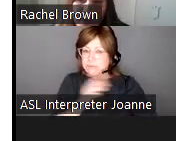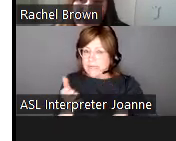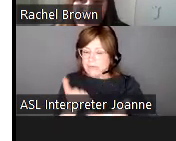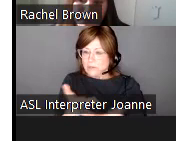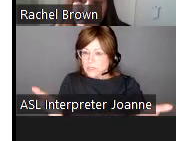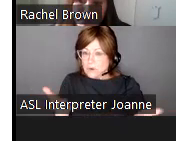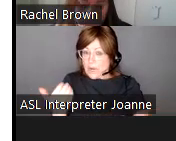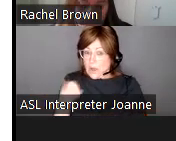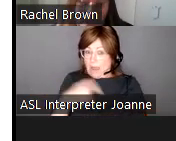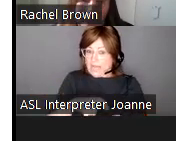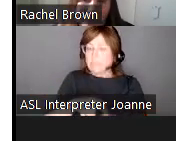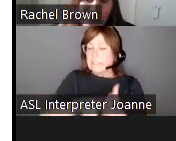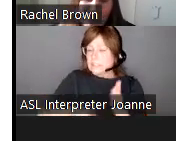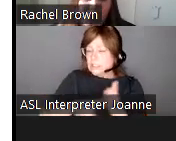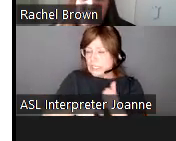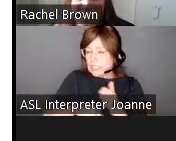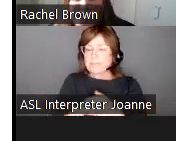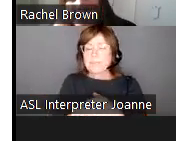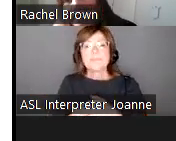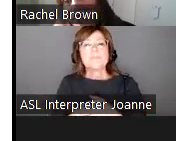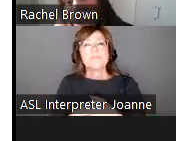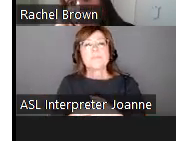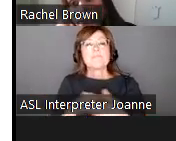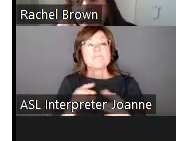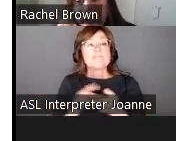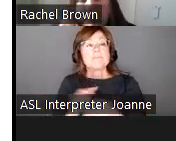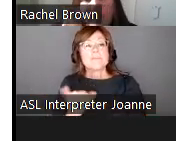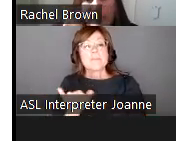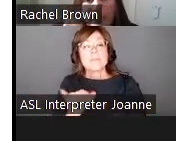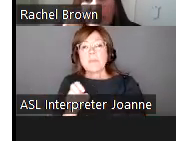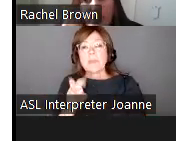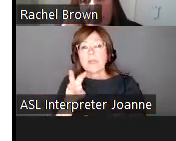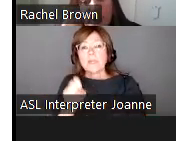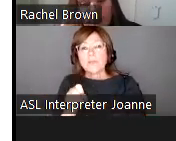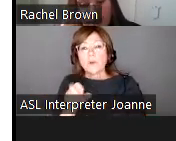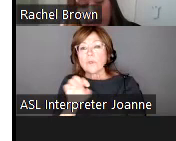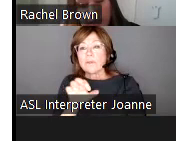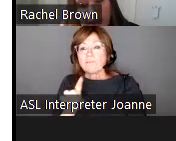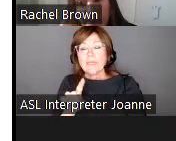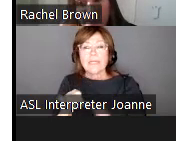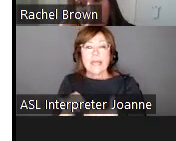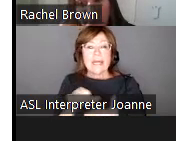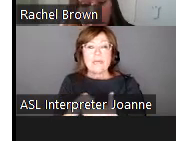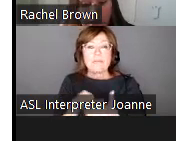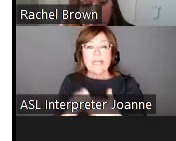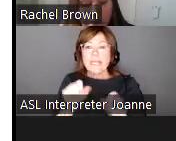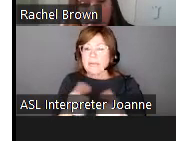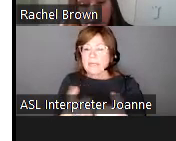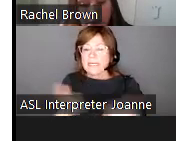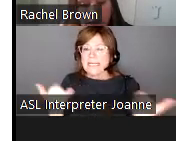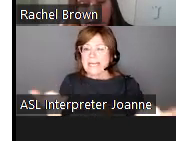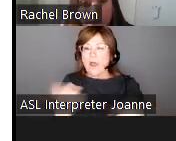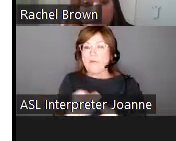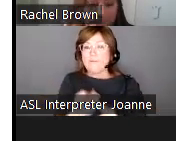the time. And as I mentioned previously, the news feed and page can now be separated from your